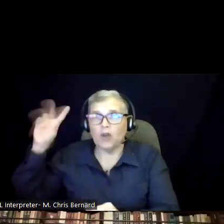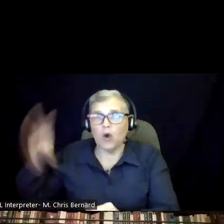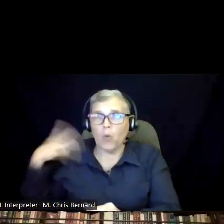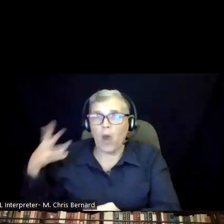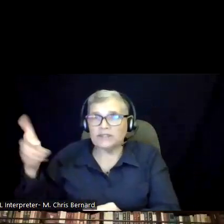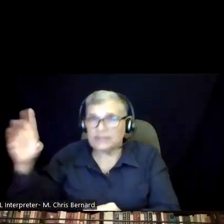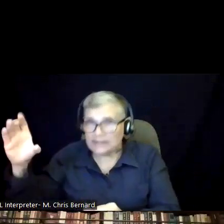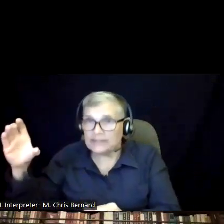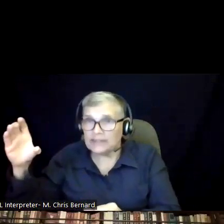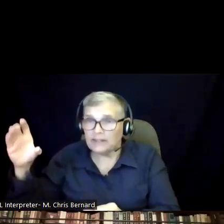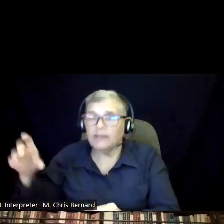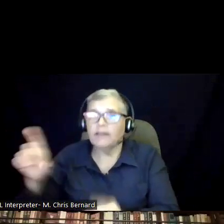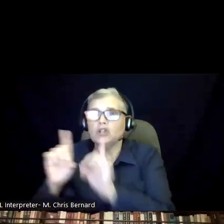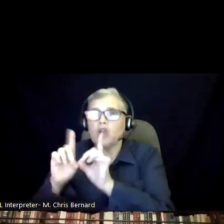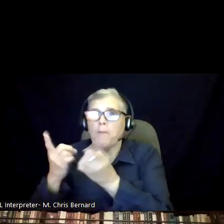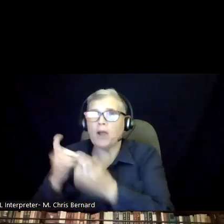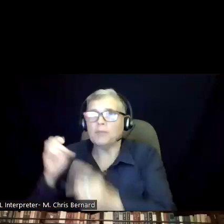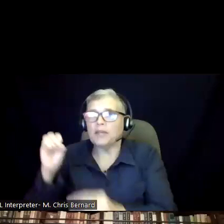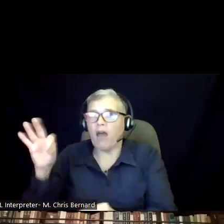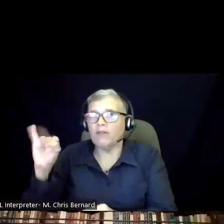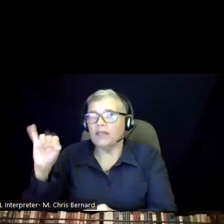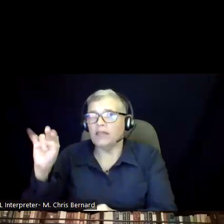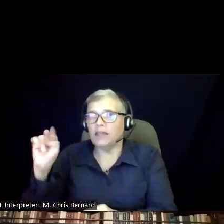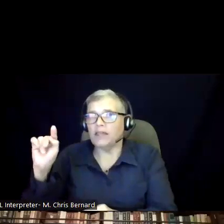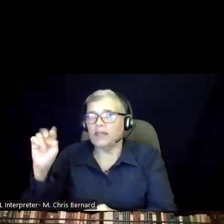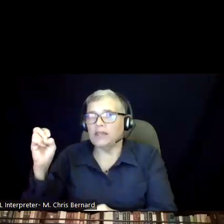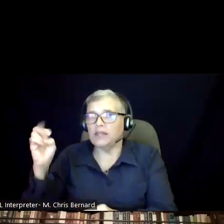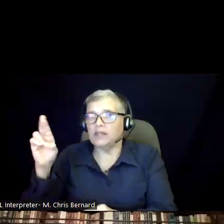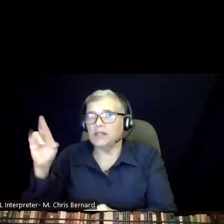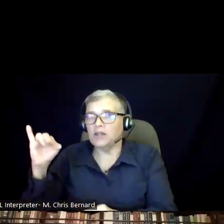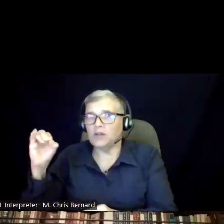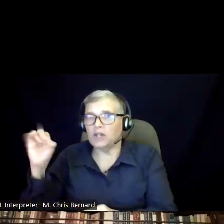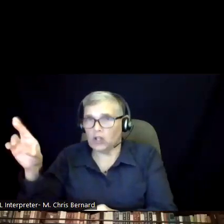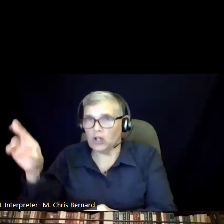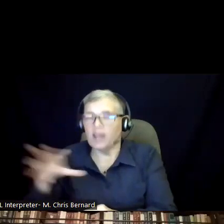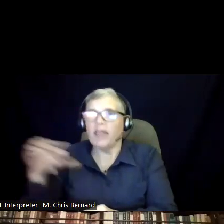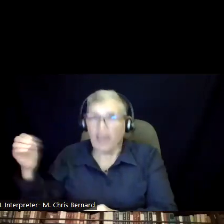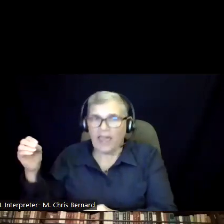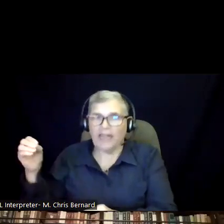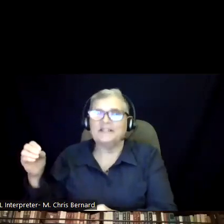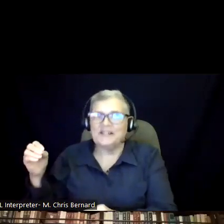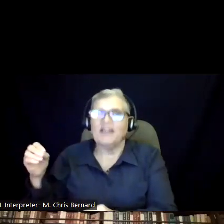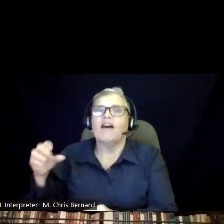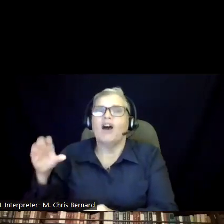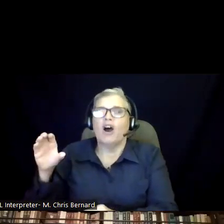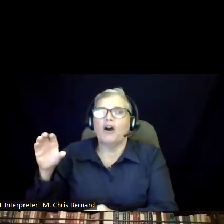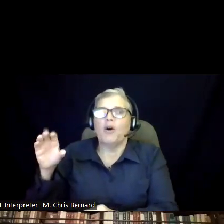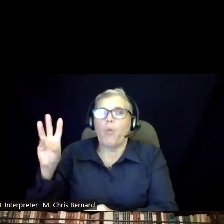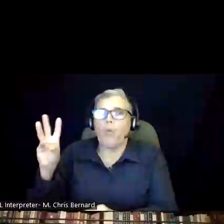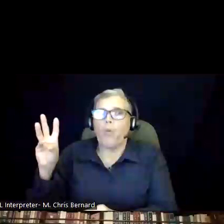of the Western Association of Fish and Wildlife Agencies. Chris, I caught you in an acronym, WAFWA.